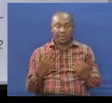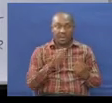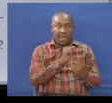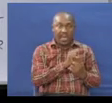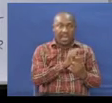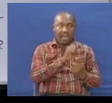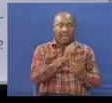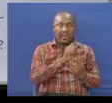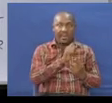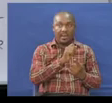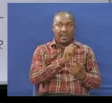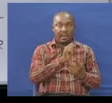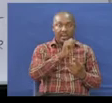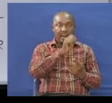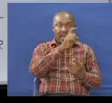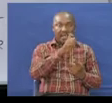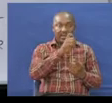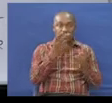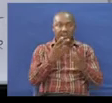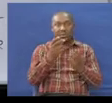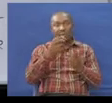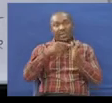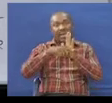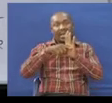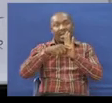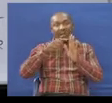b over a. Rubbing here.